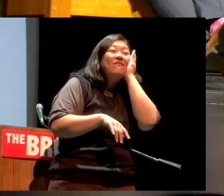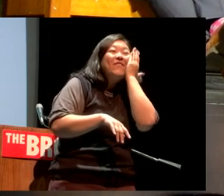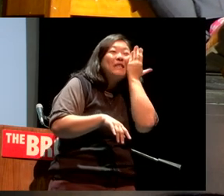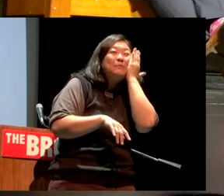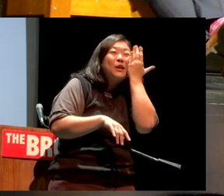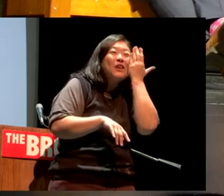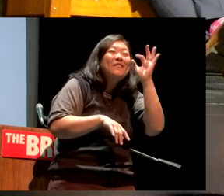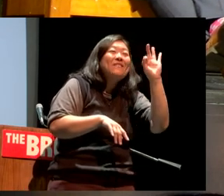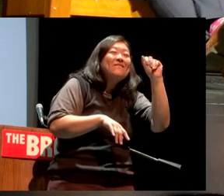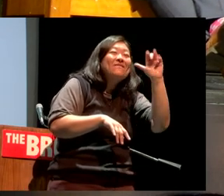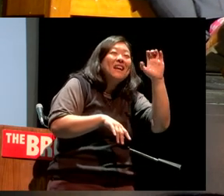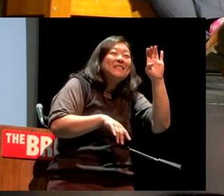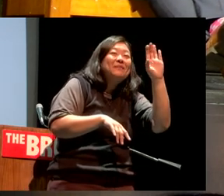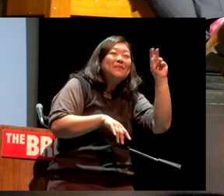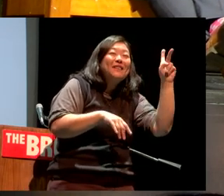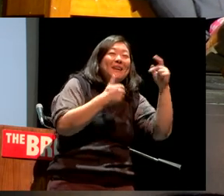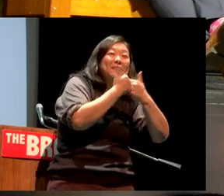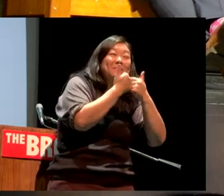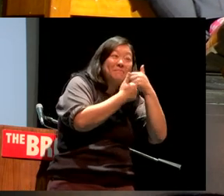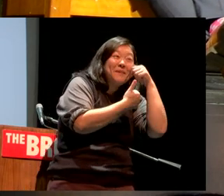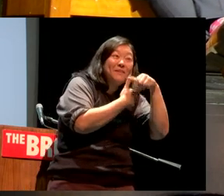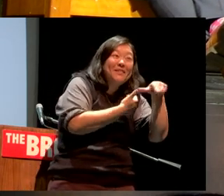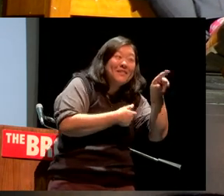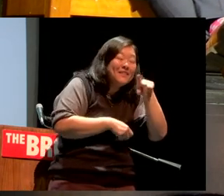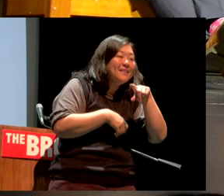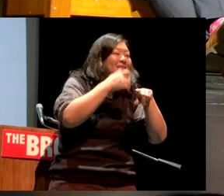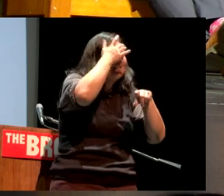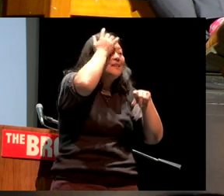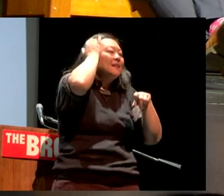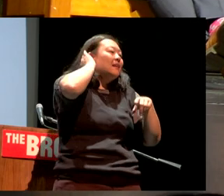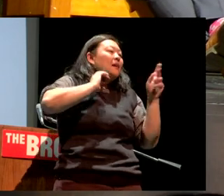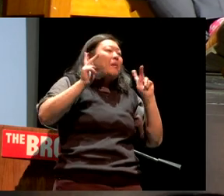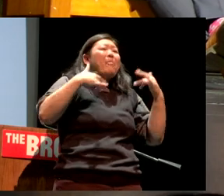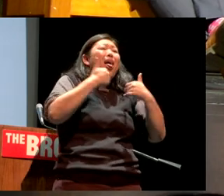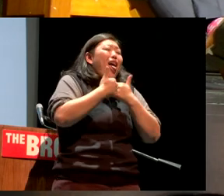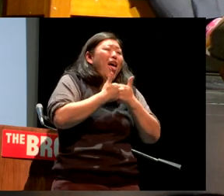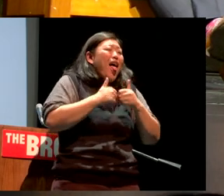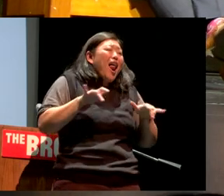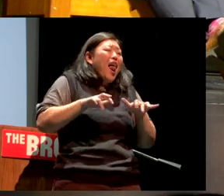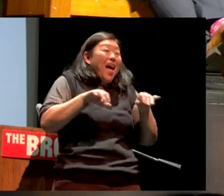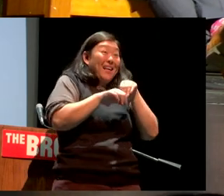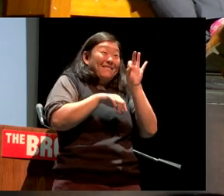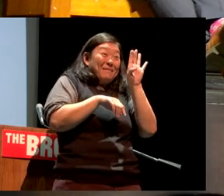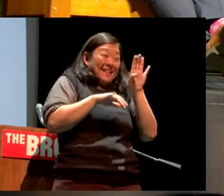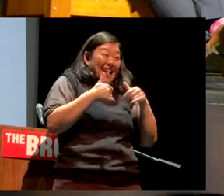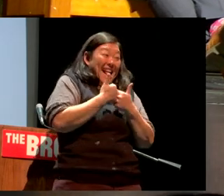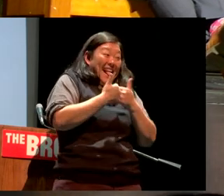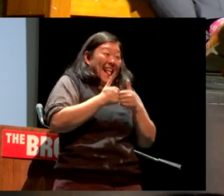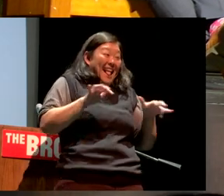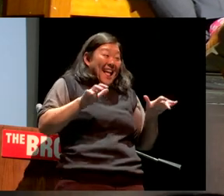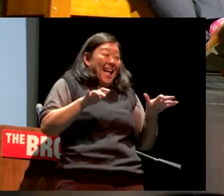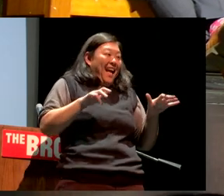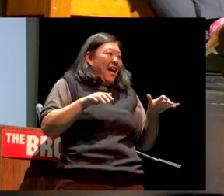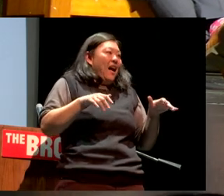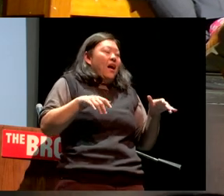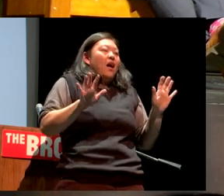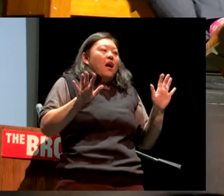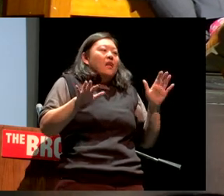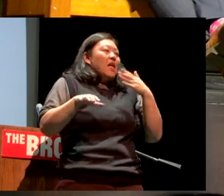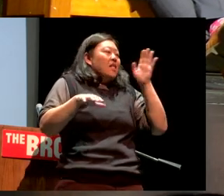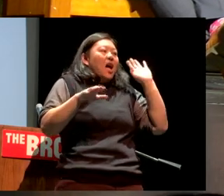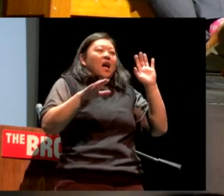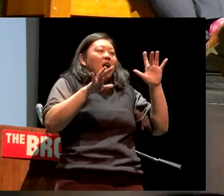problem with the industry we're in is that there's a lot of money, that all the media mostly talk about money. So that's why it's great, you know, we're doing a talk with an